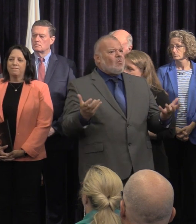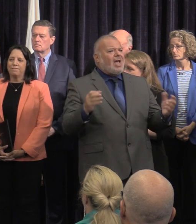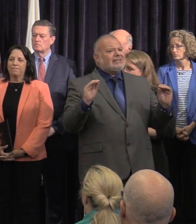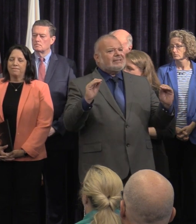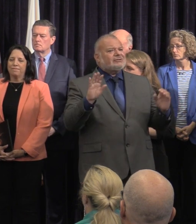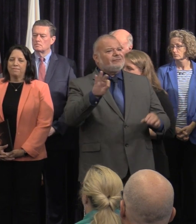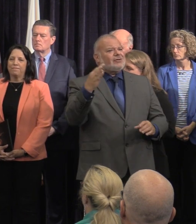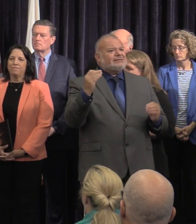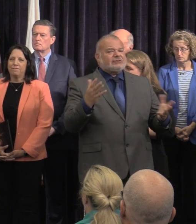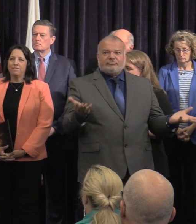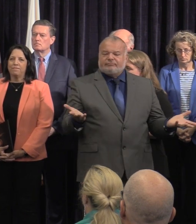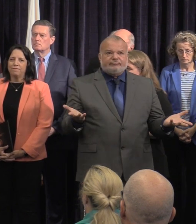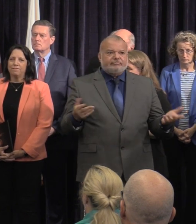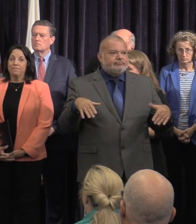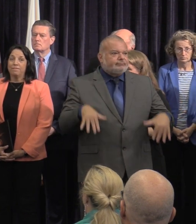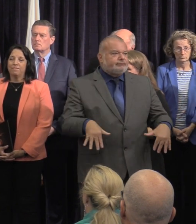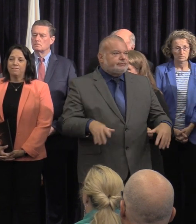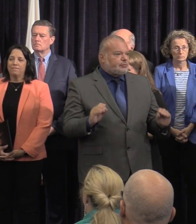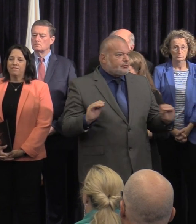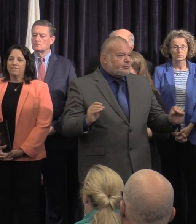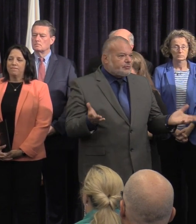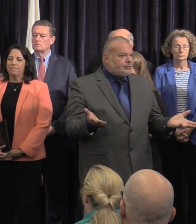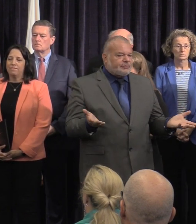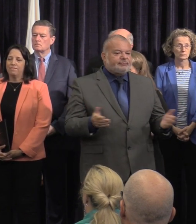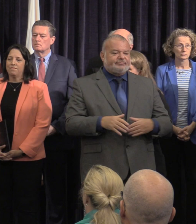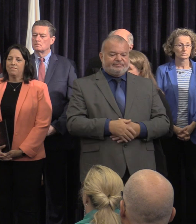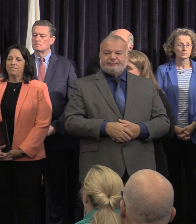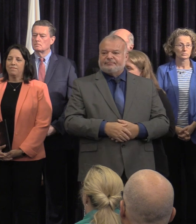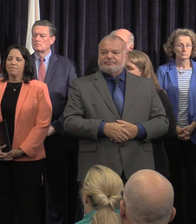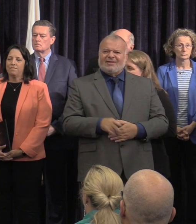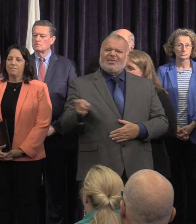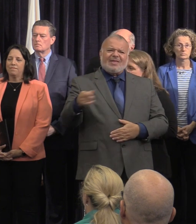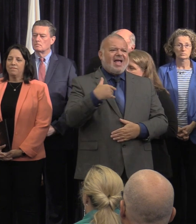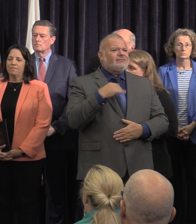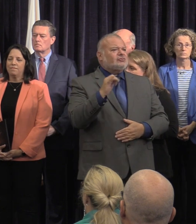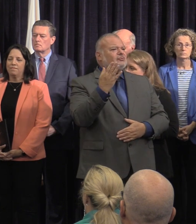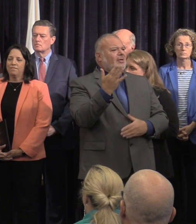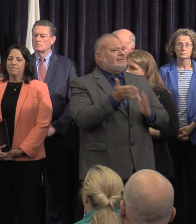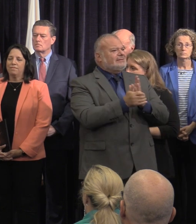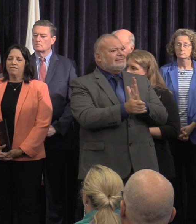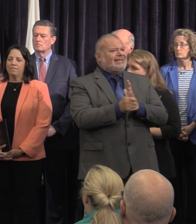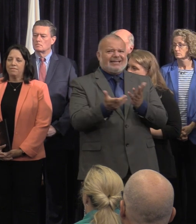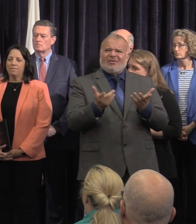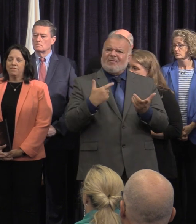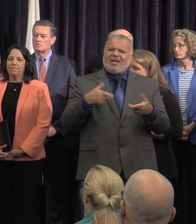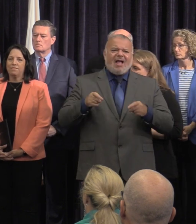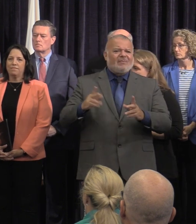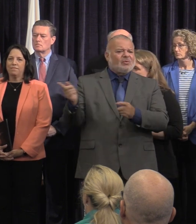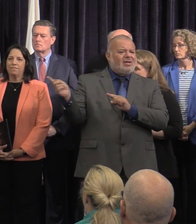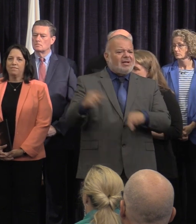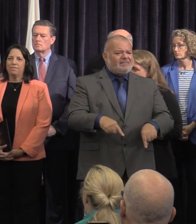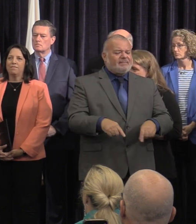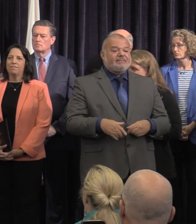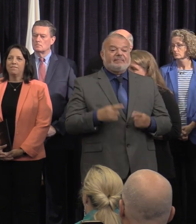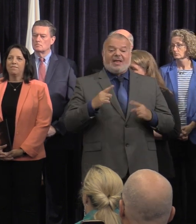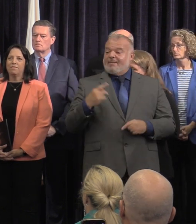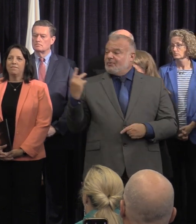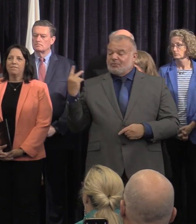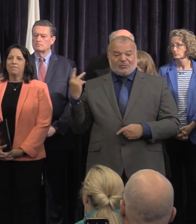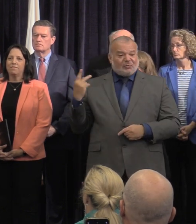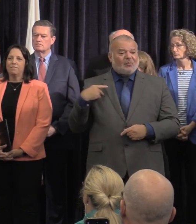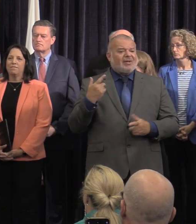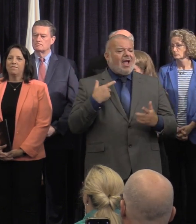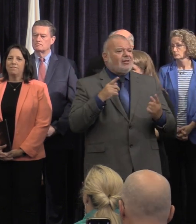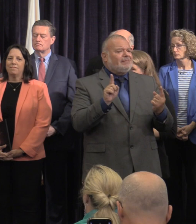into outside the shelter on campus. They all wanted to work. They are all